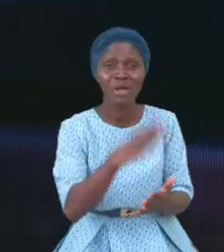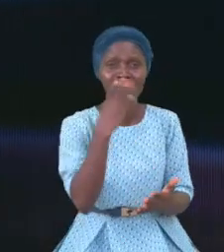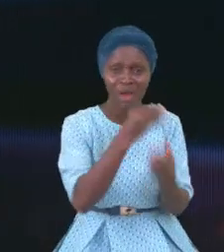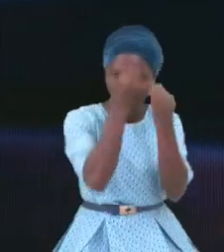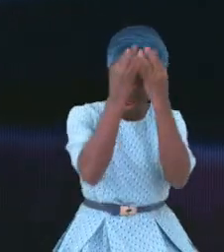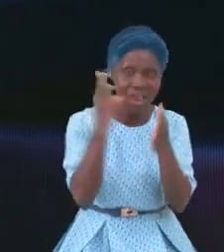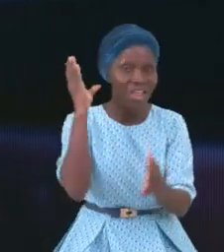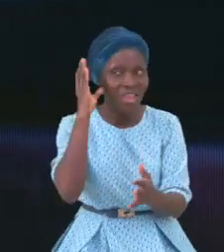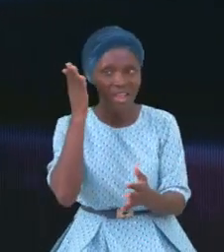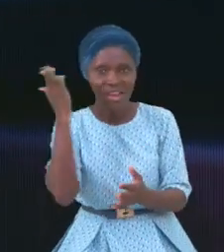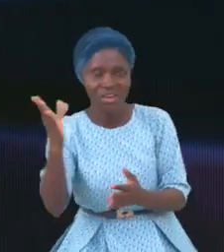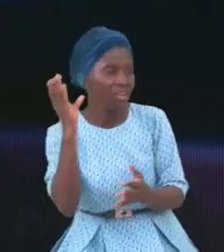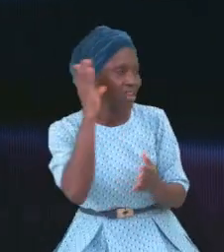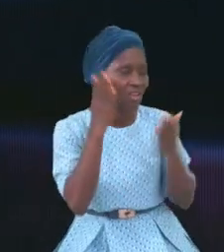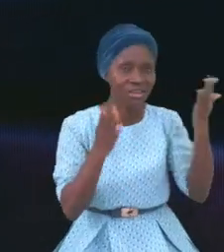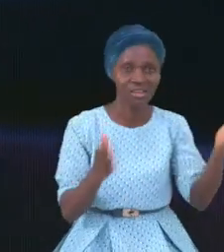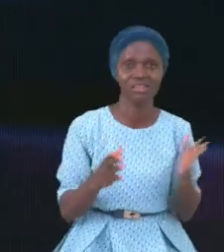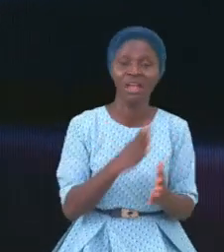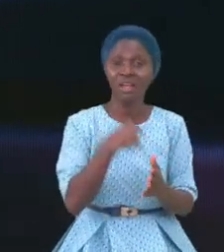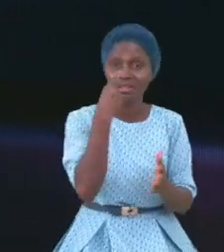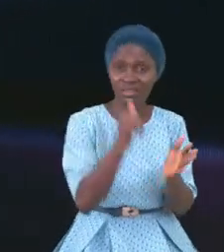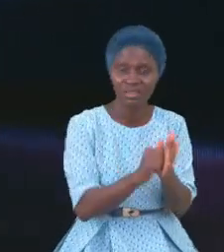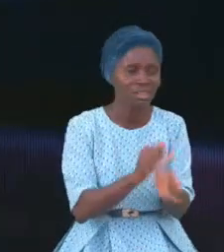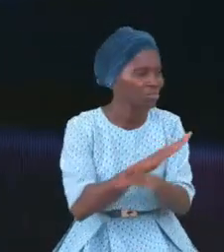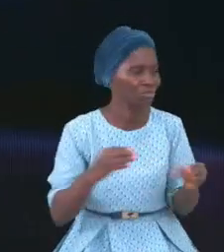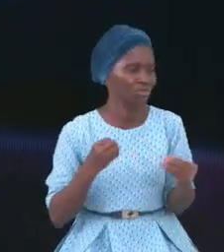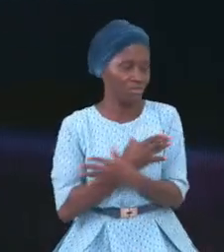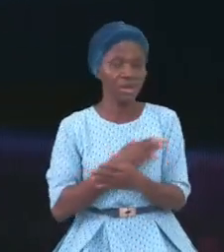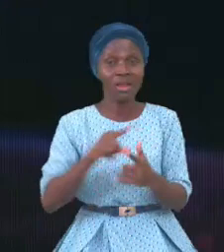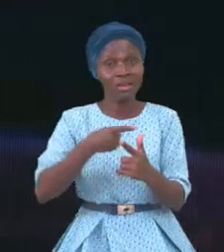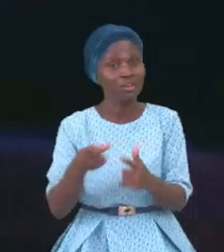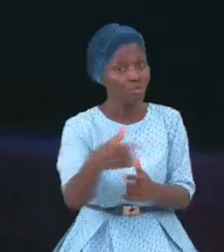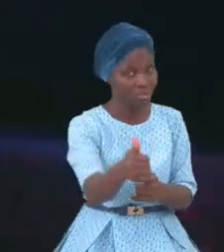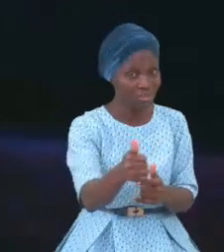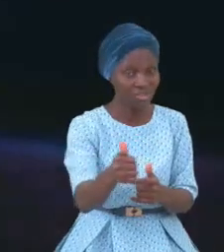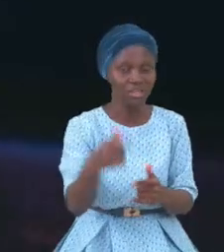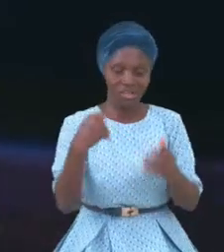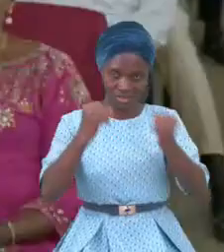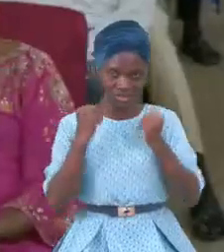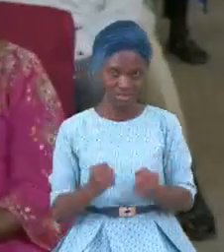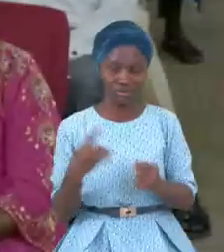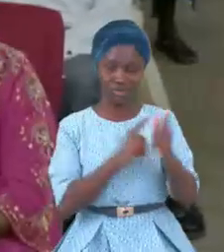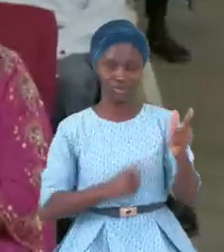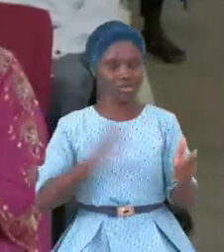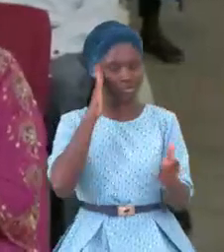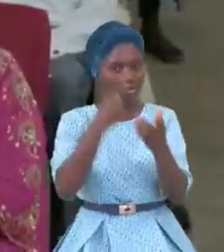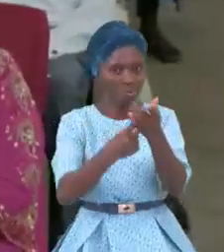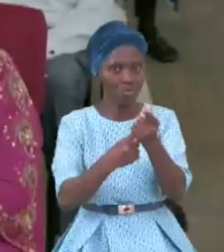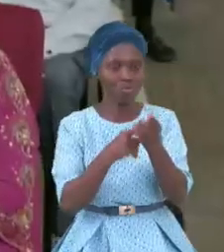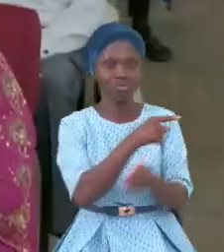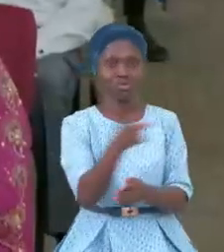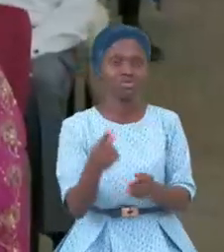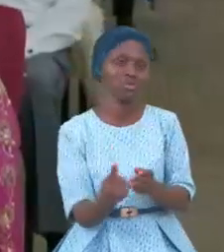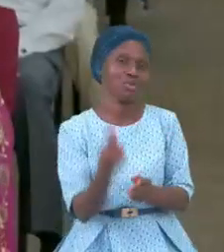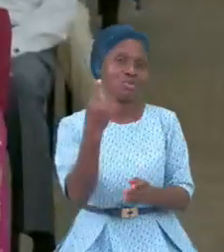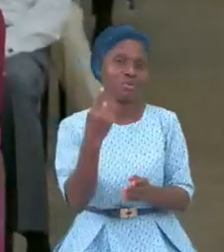you yourself, by the grace of God, the strength of the Lord will hold you up, will hold me